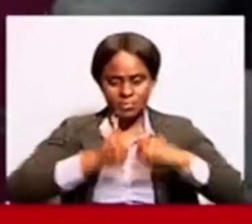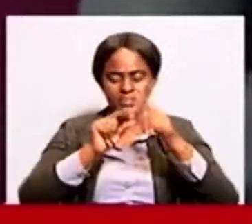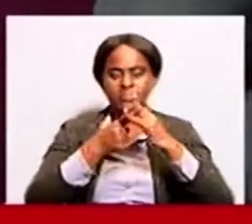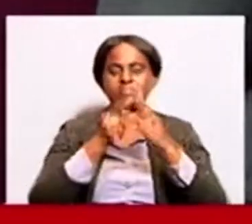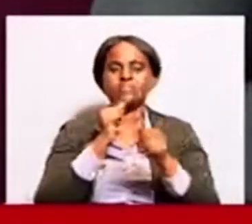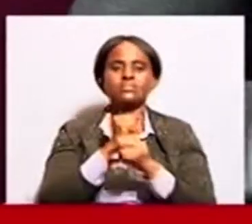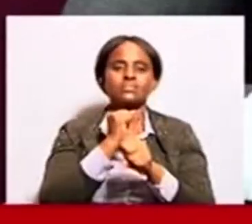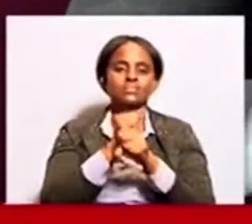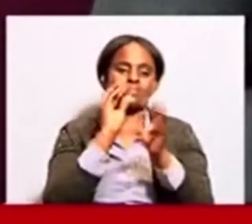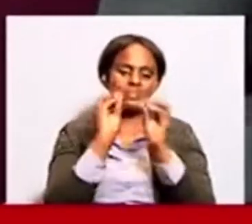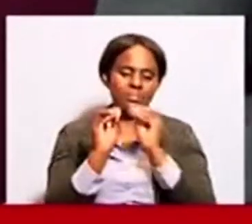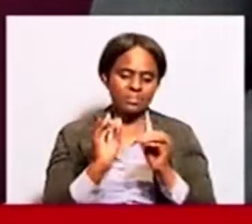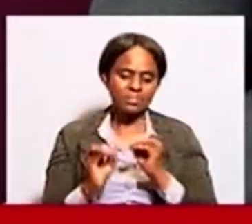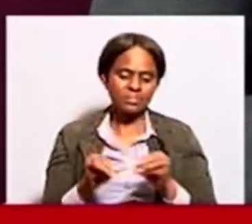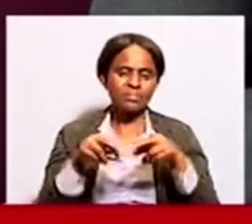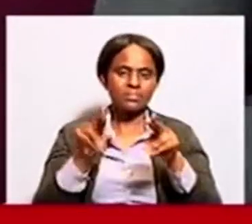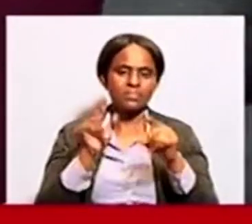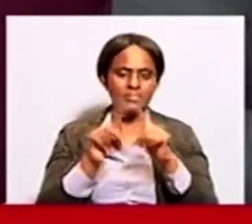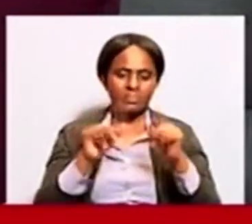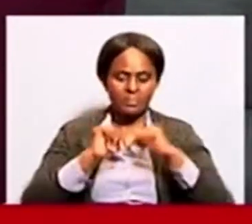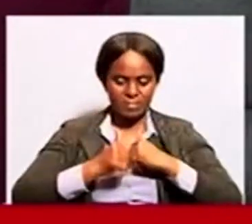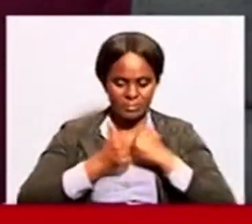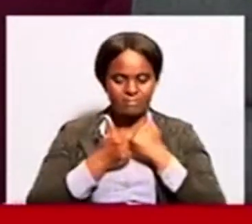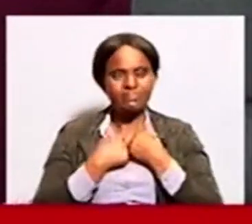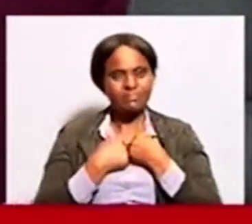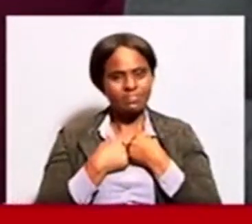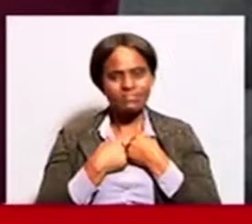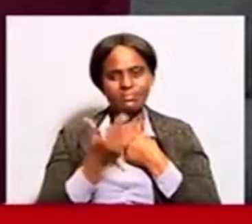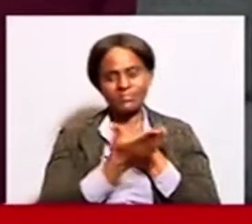roads. But then it was